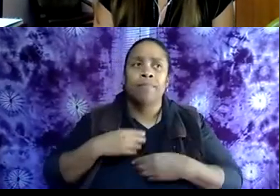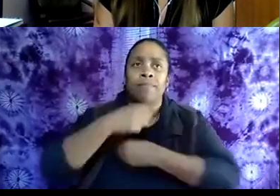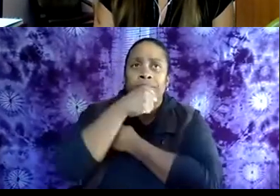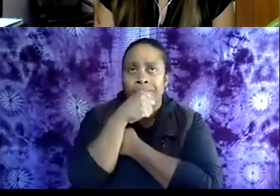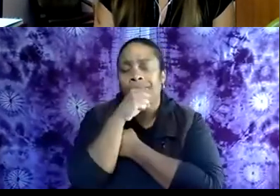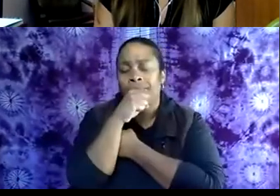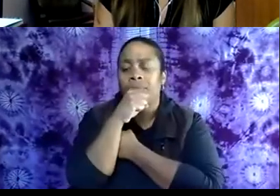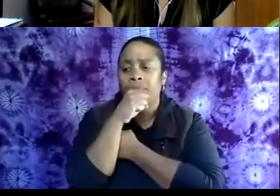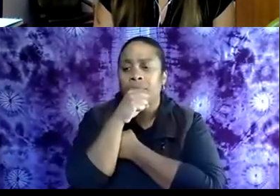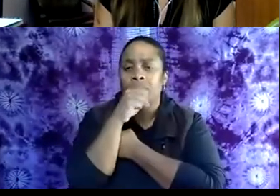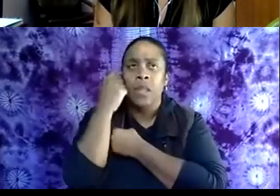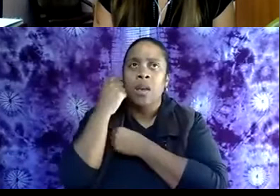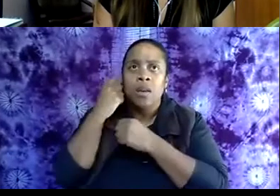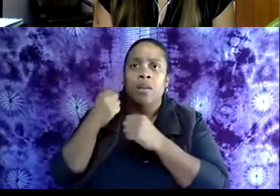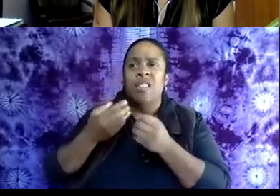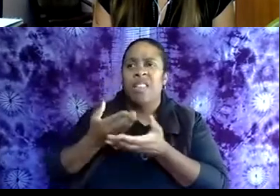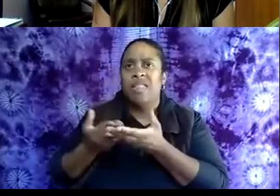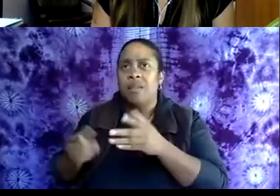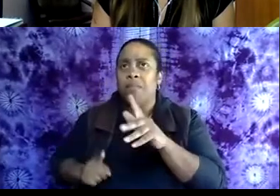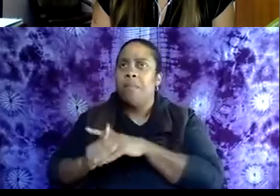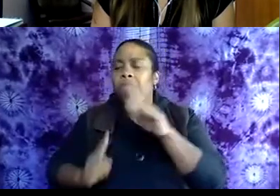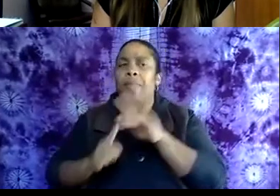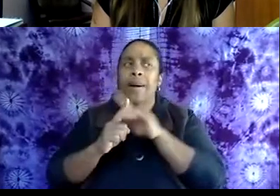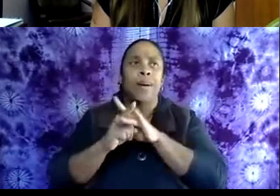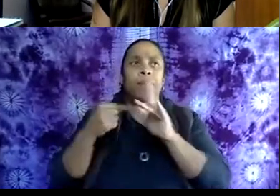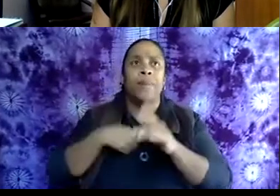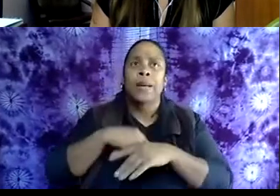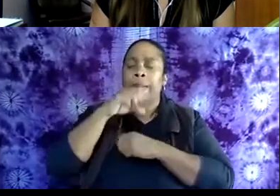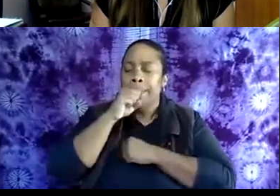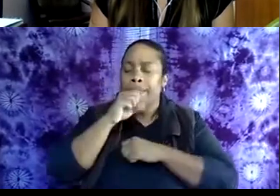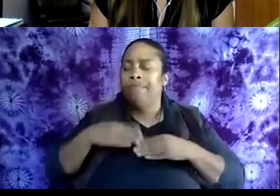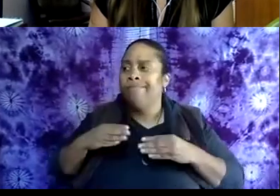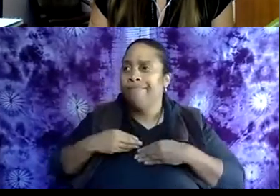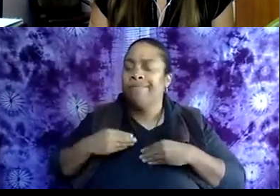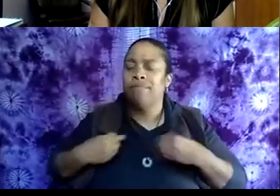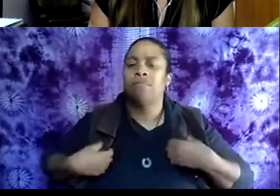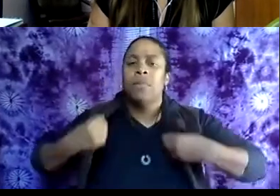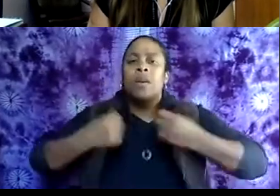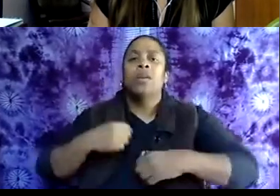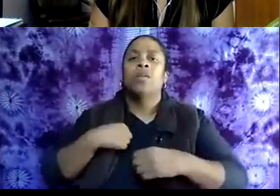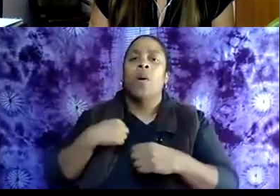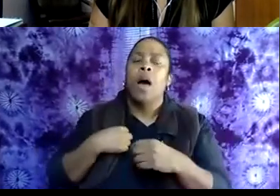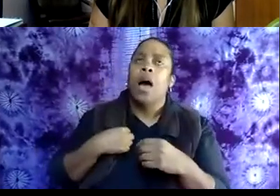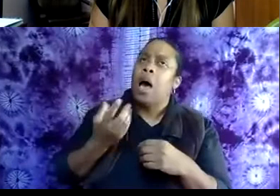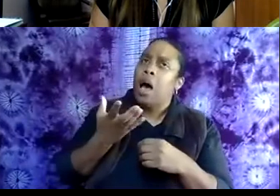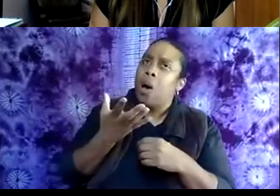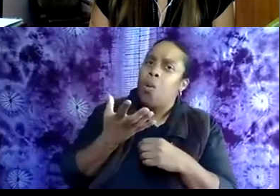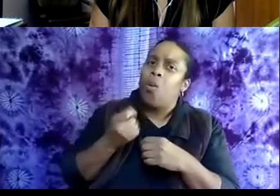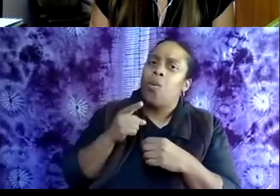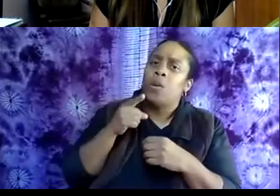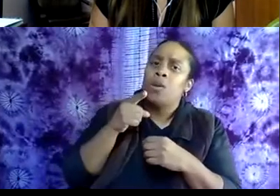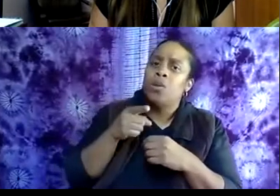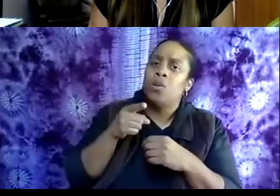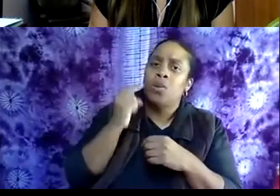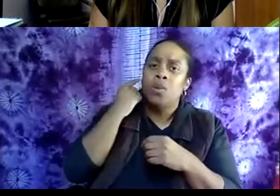as it arises again and recedes again. And so what I invite you strongly, what I invite you to do is to step